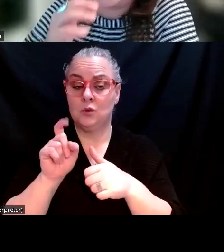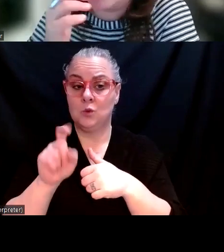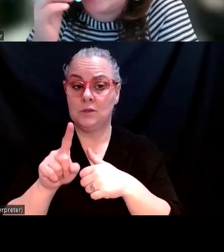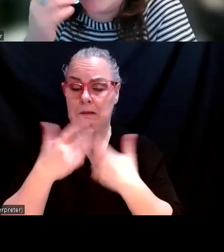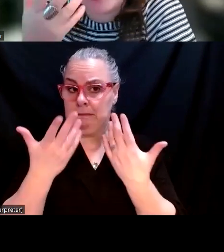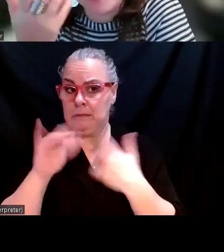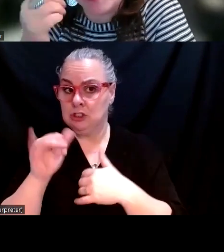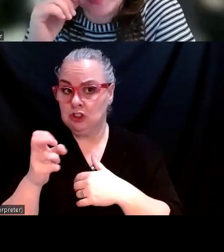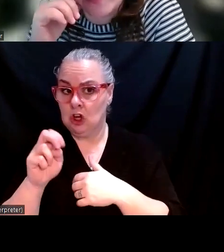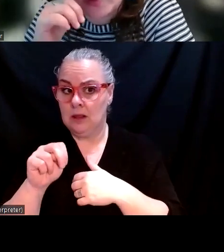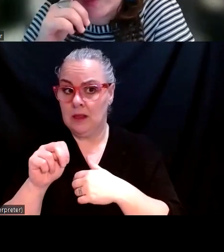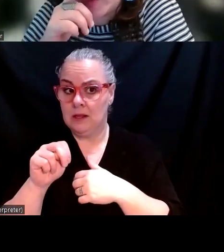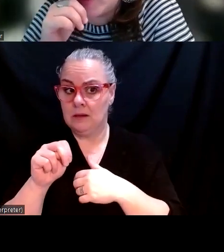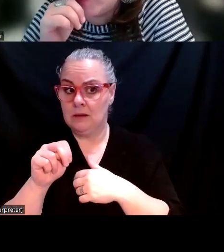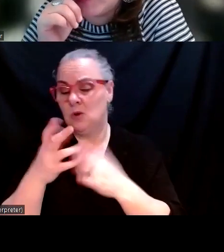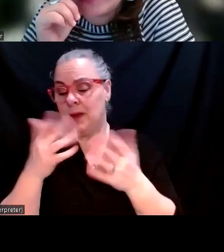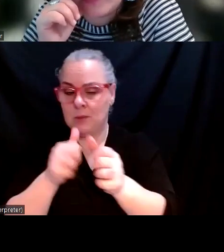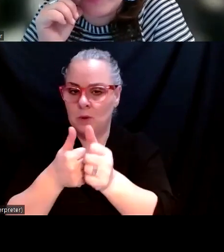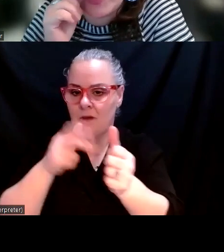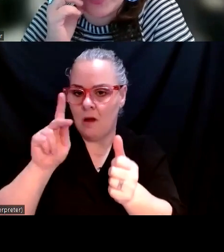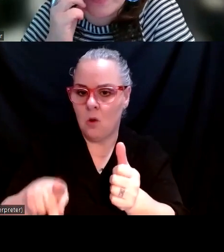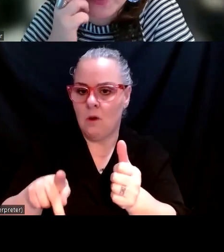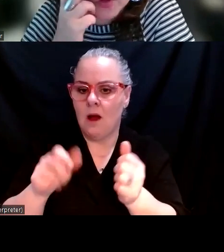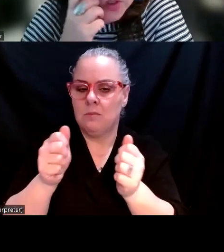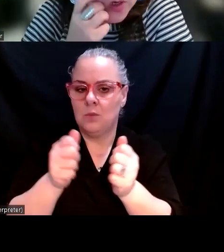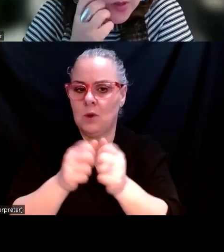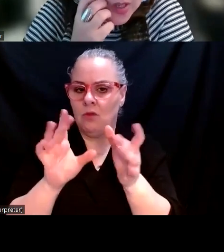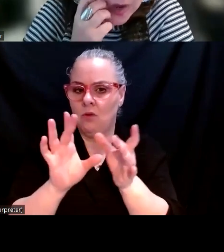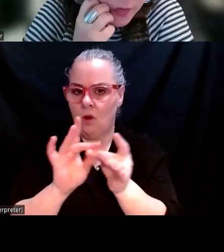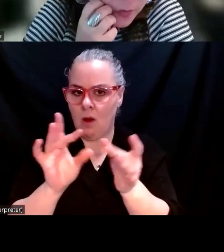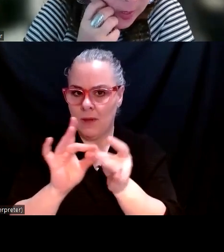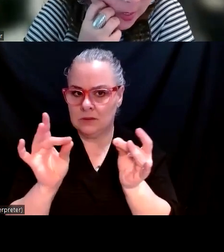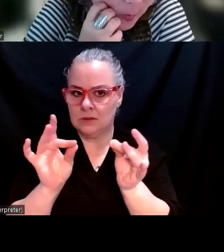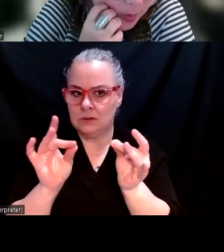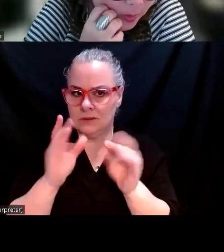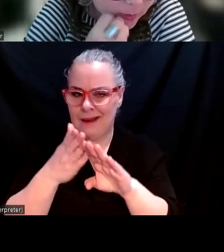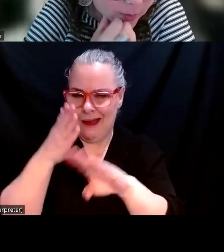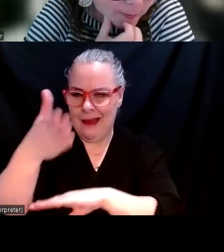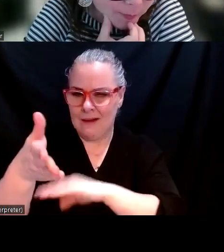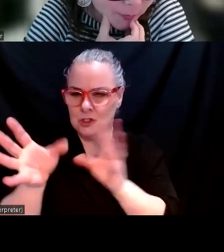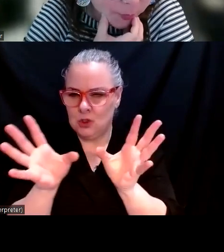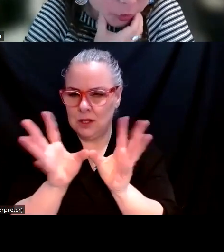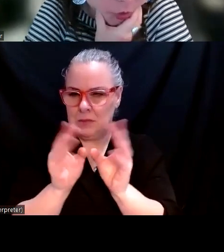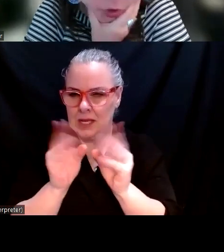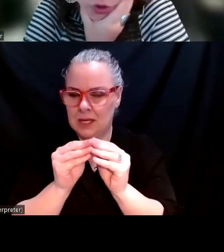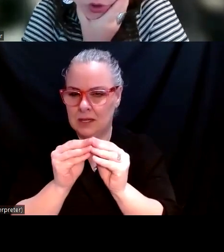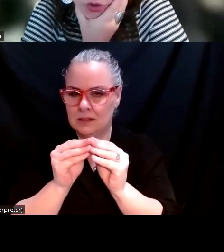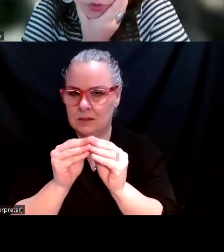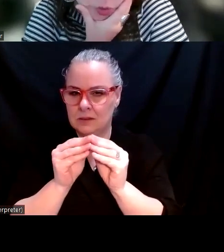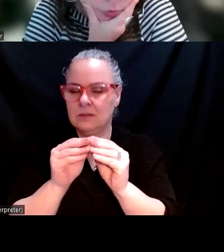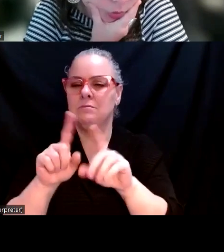able to, or maybe we can follow up with the commenter after the meeting, but the